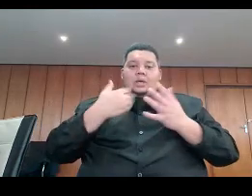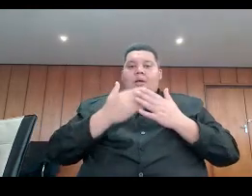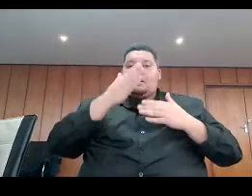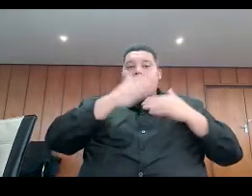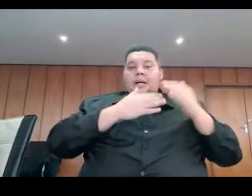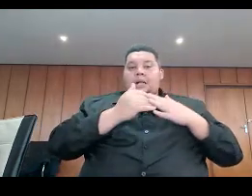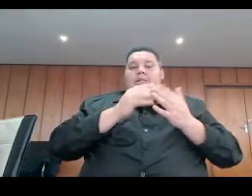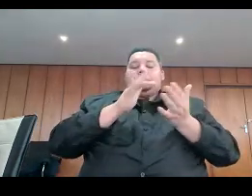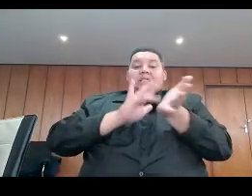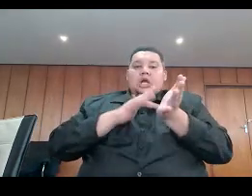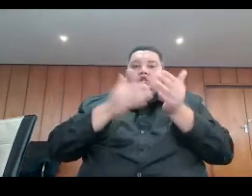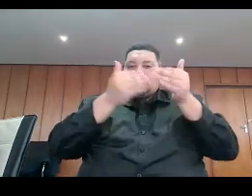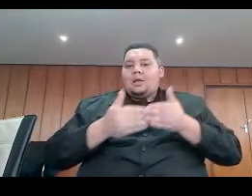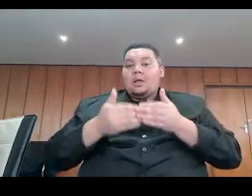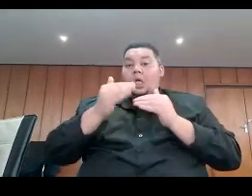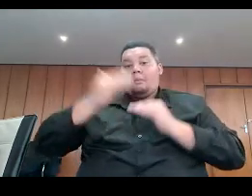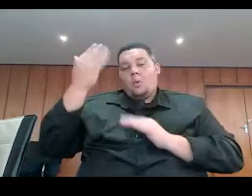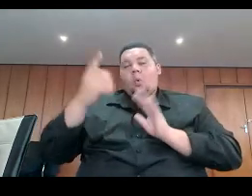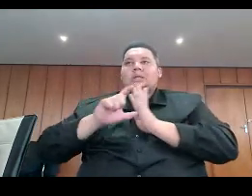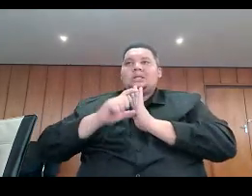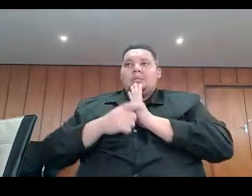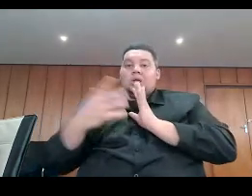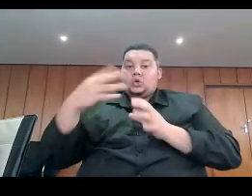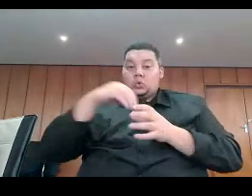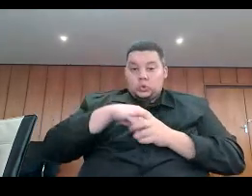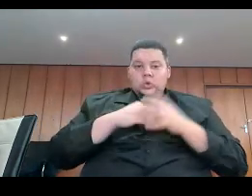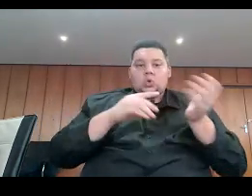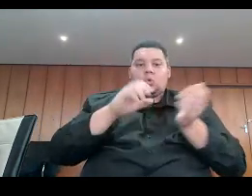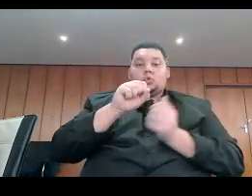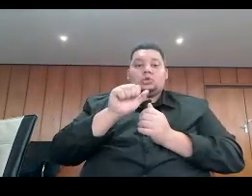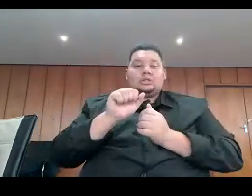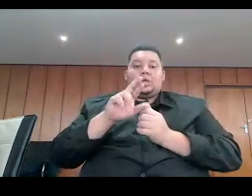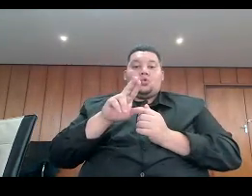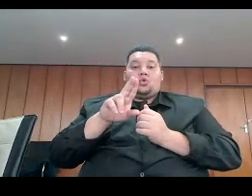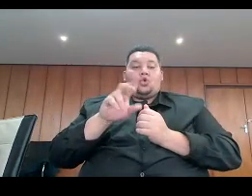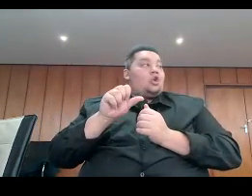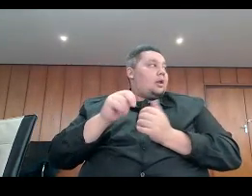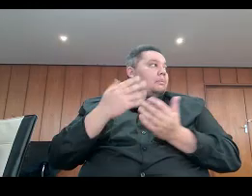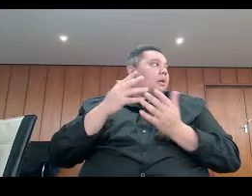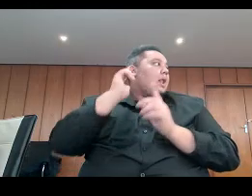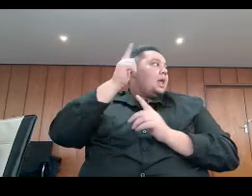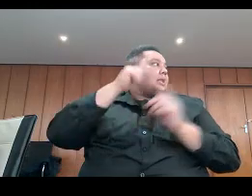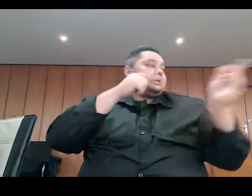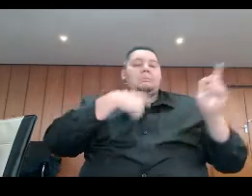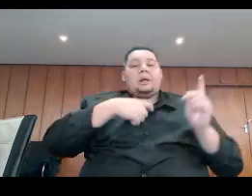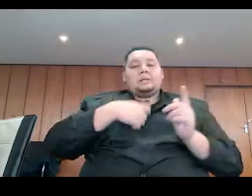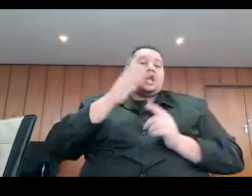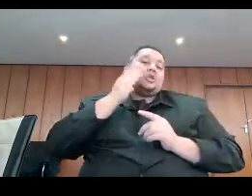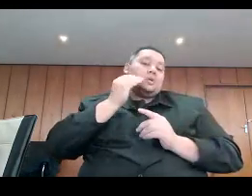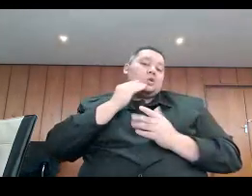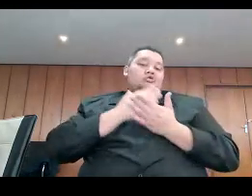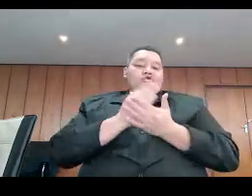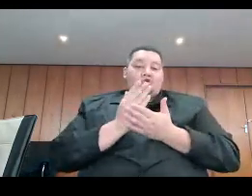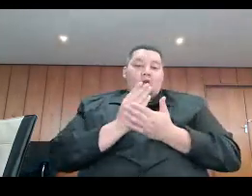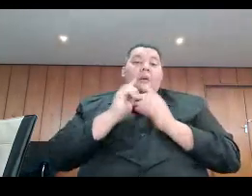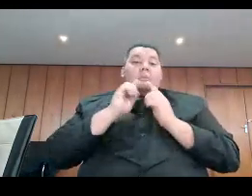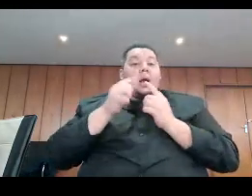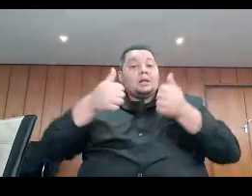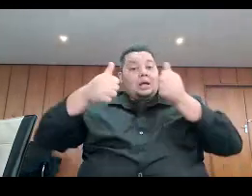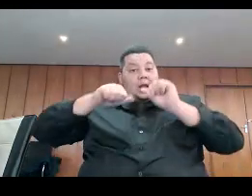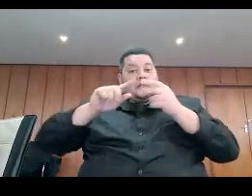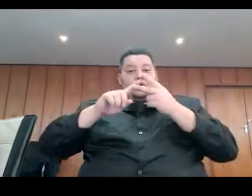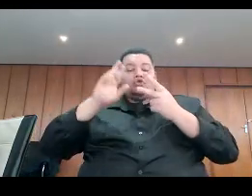surgical care to be more distance. And so you will perhaps later share his personal experience. But the other reason